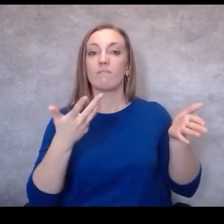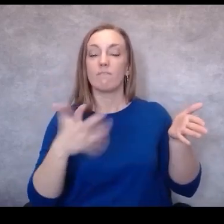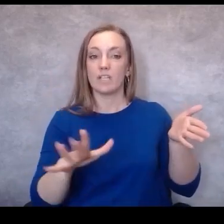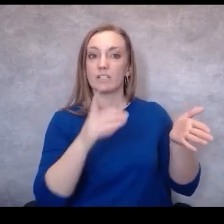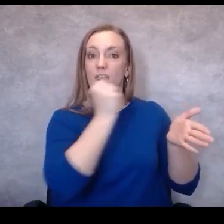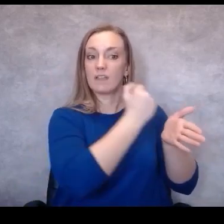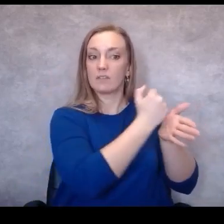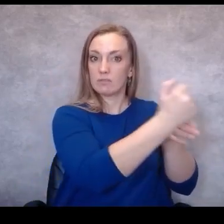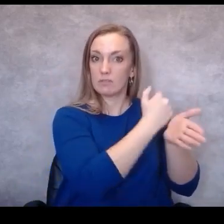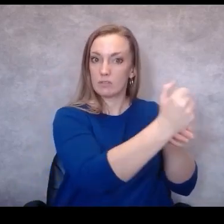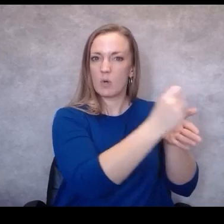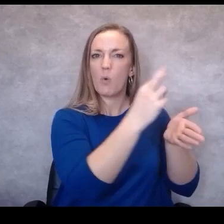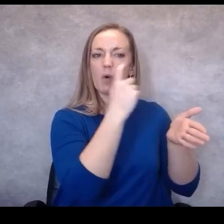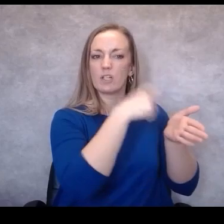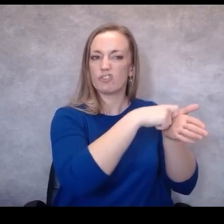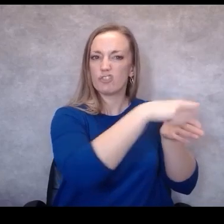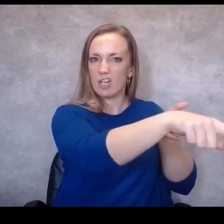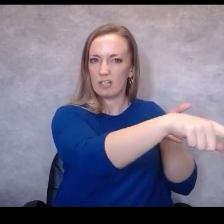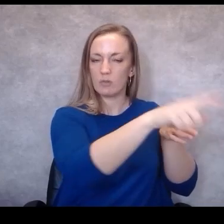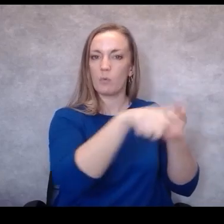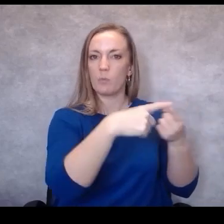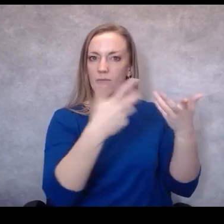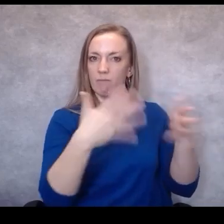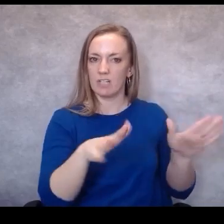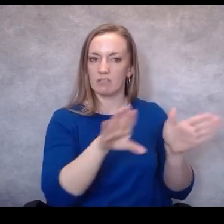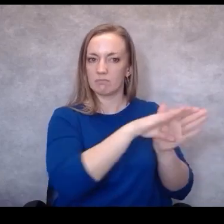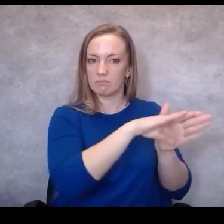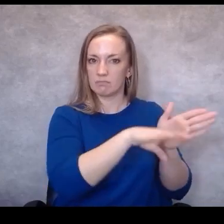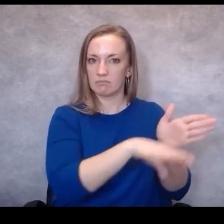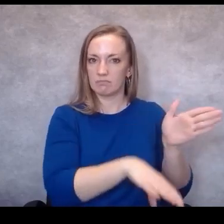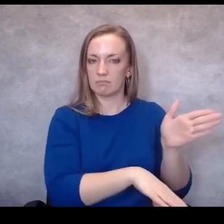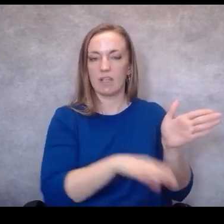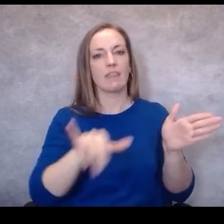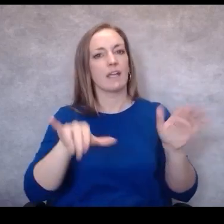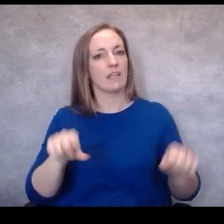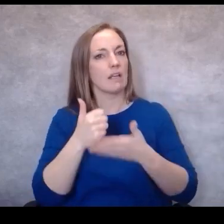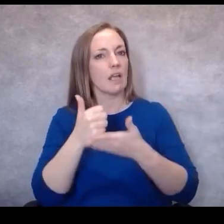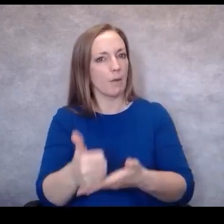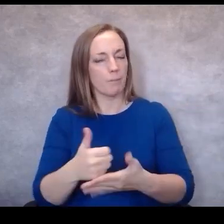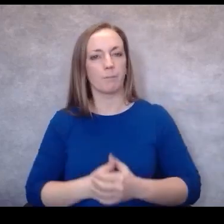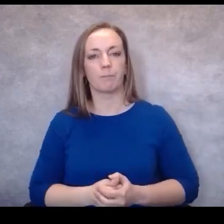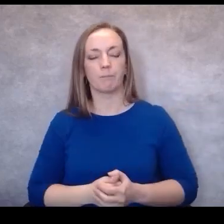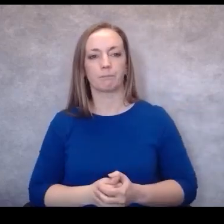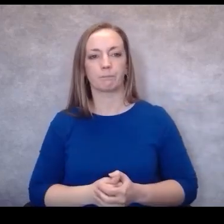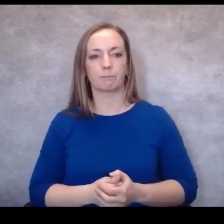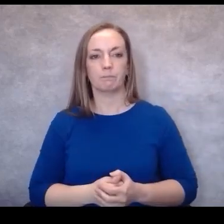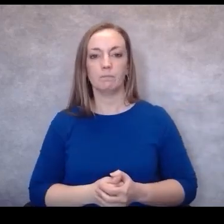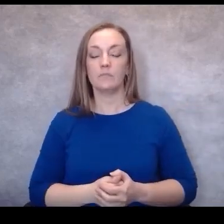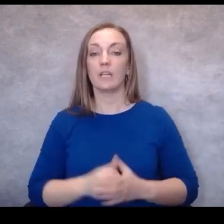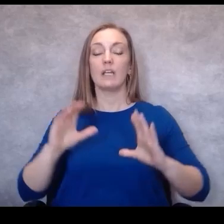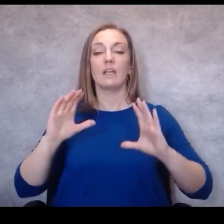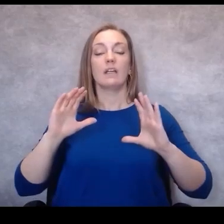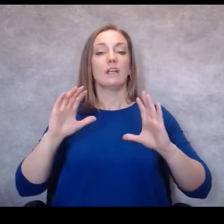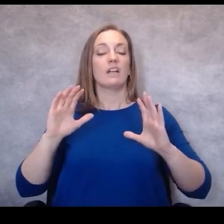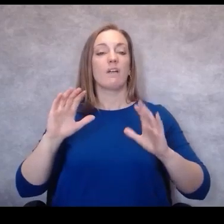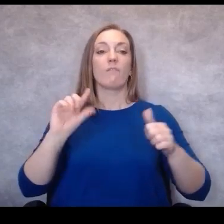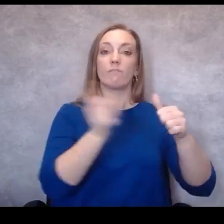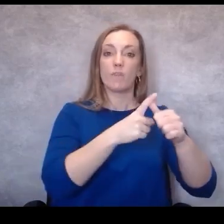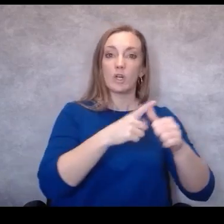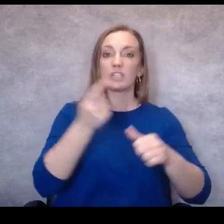each routine can be a helpful tool. A classroom-wide first-then board can be used to show